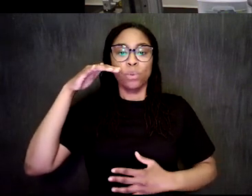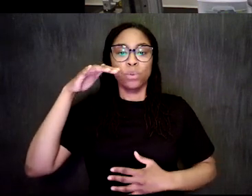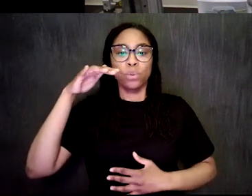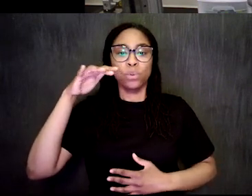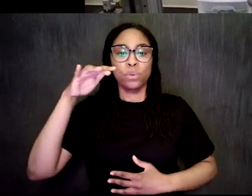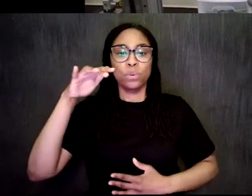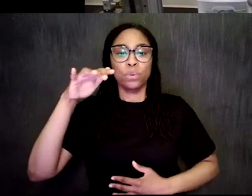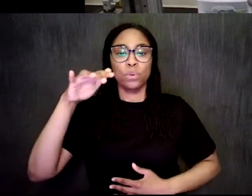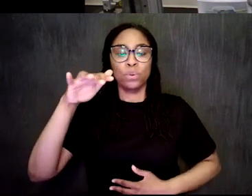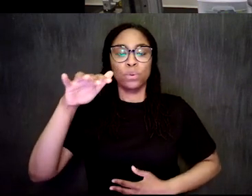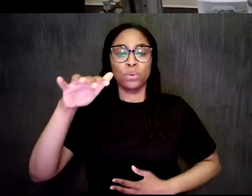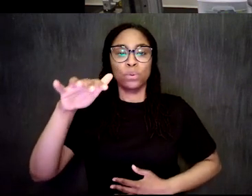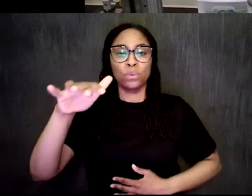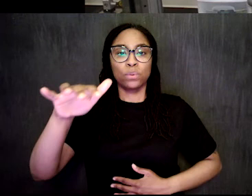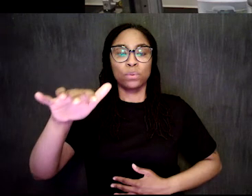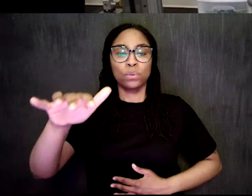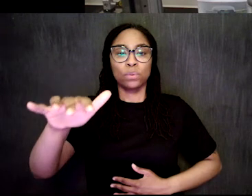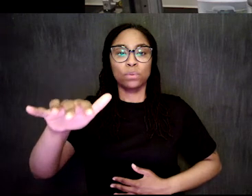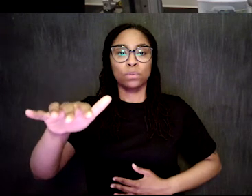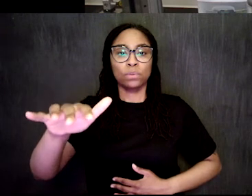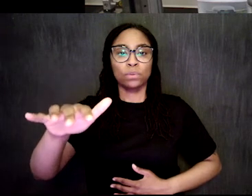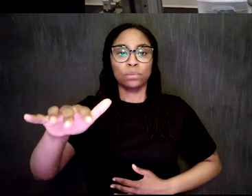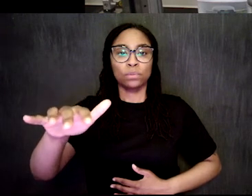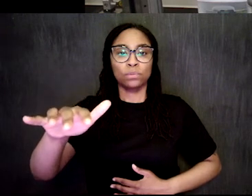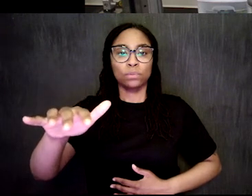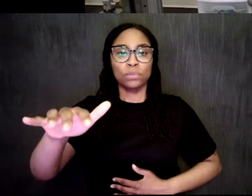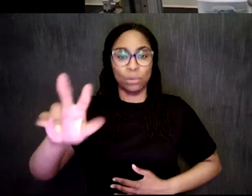There's 2. Exhale.